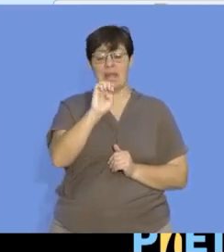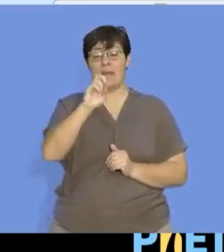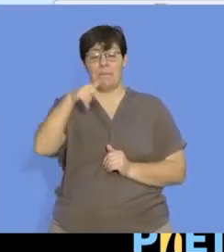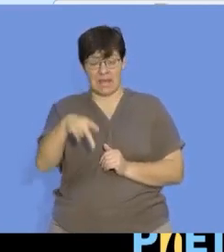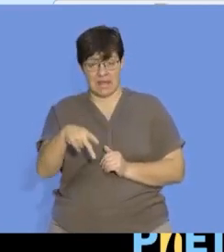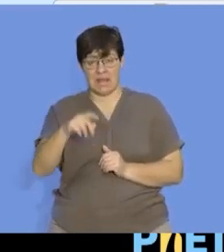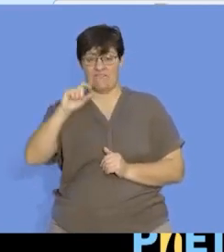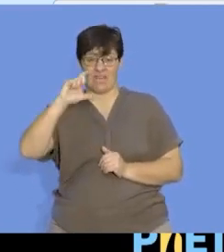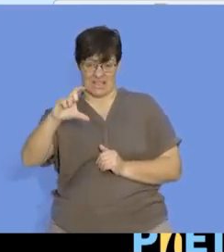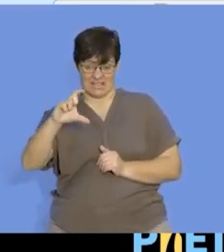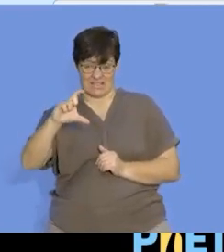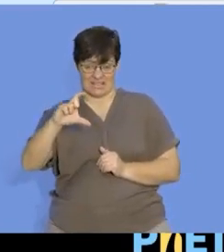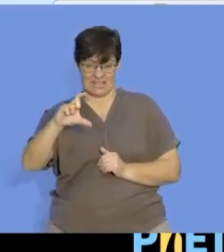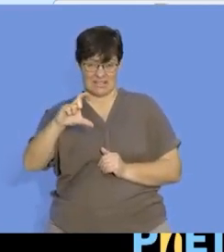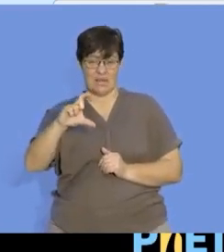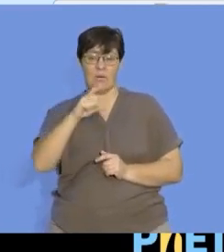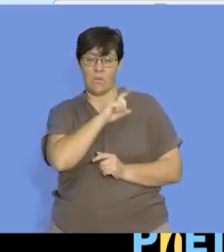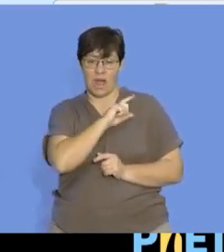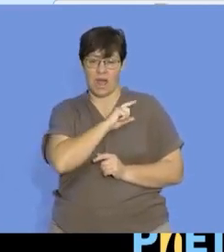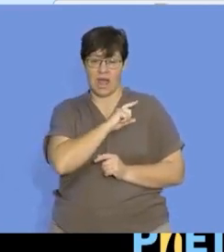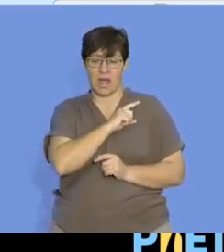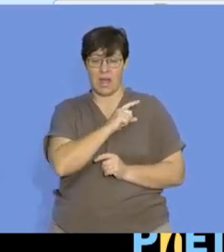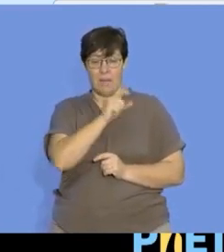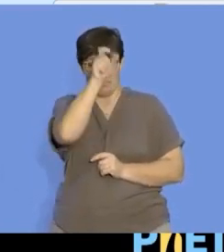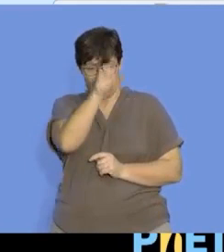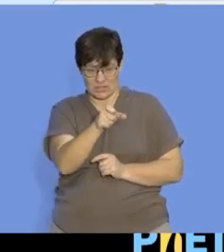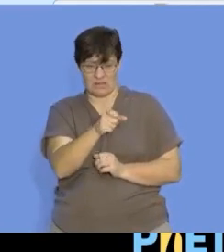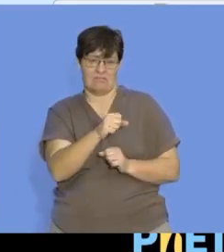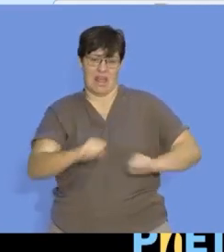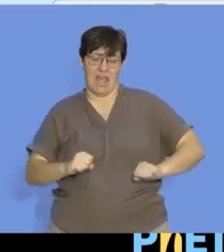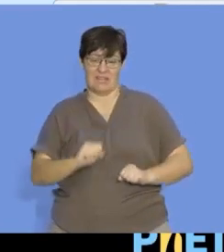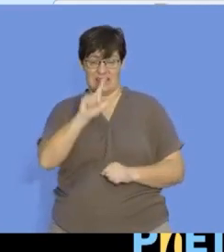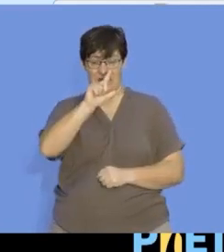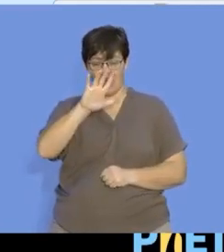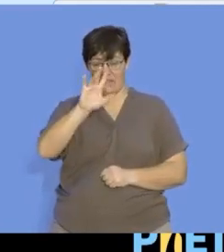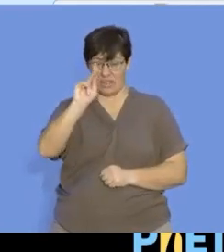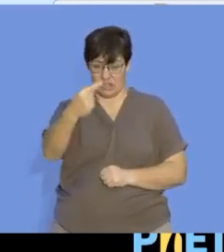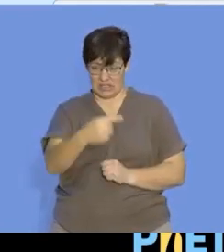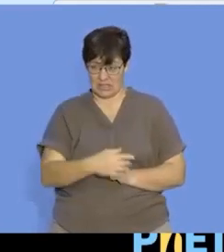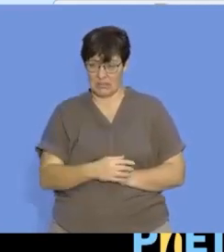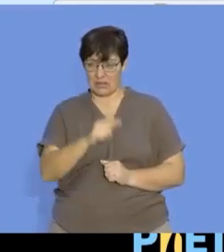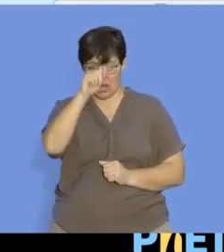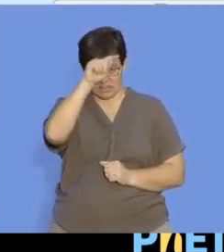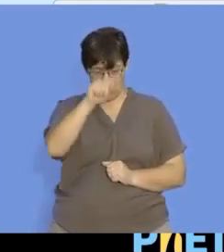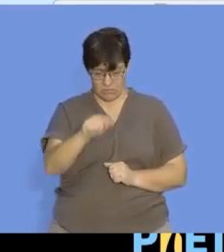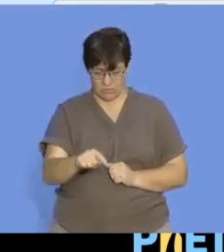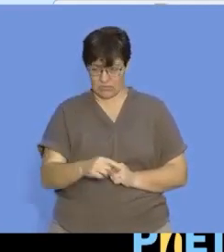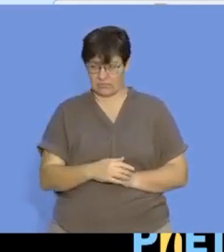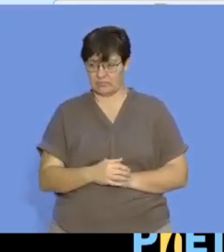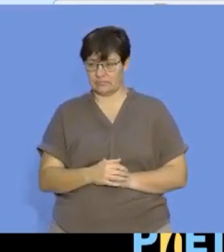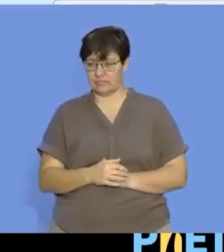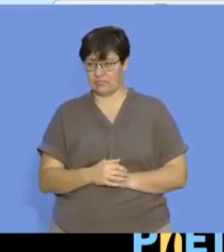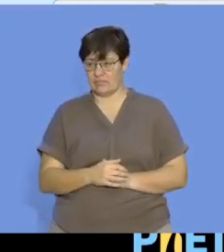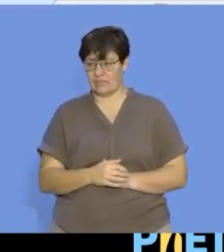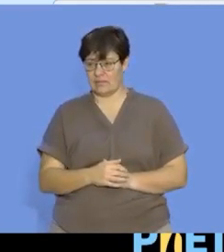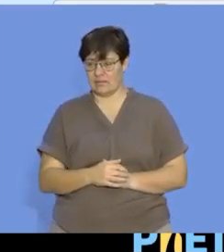quite large. Of course, it's a much heavier object. But as we go down and we stick